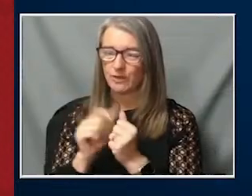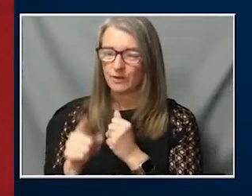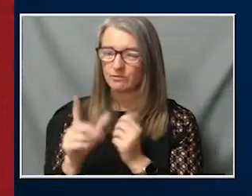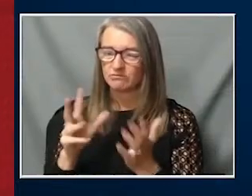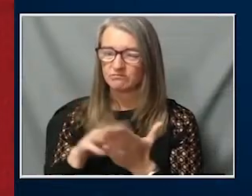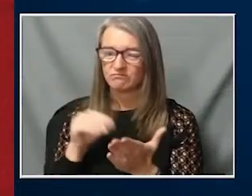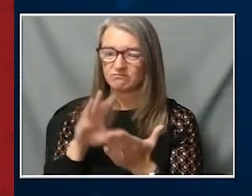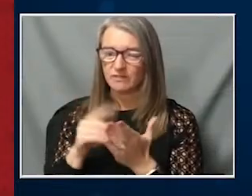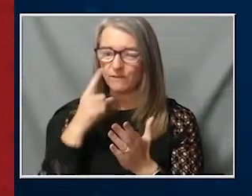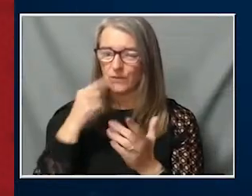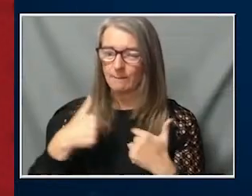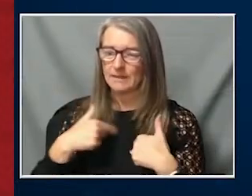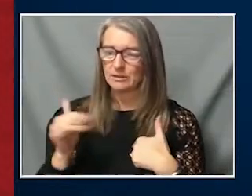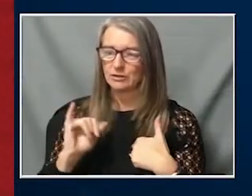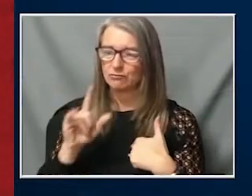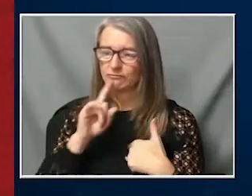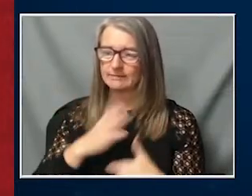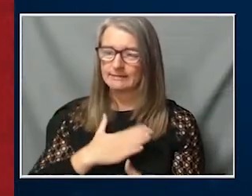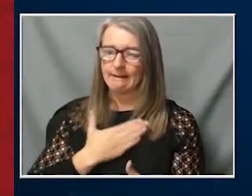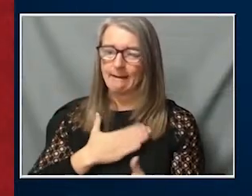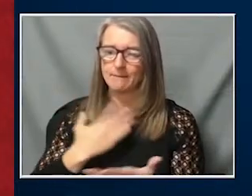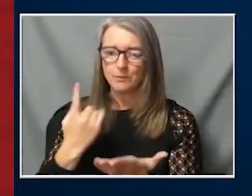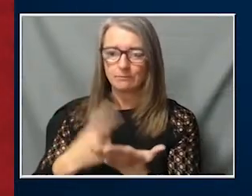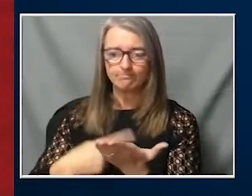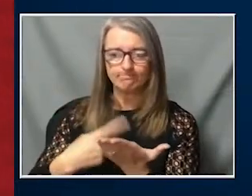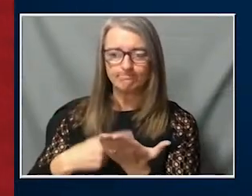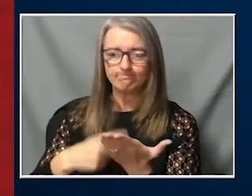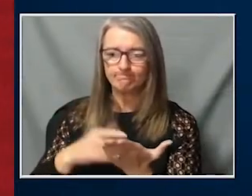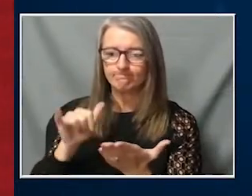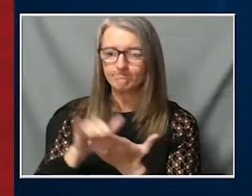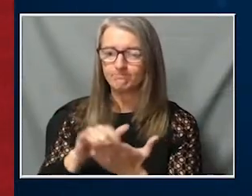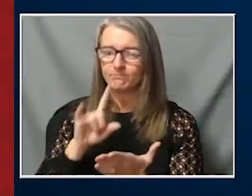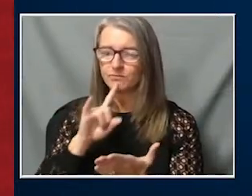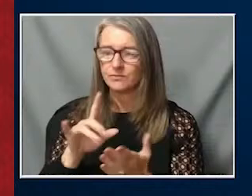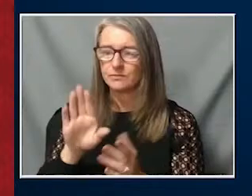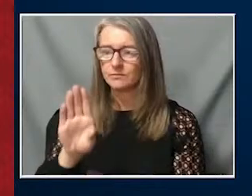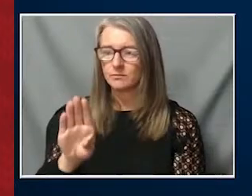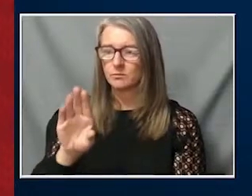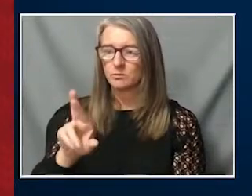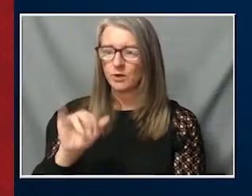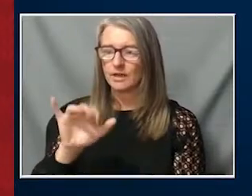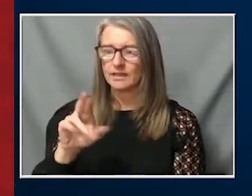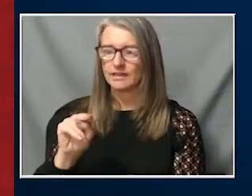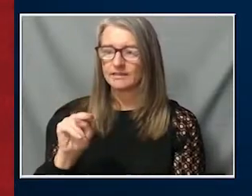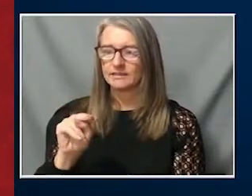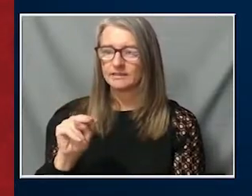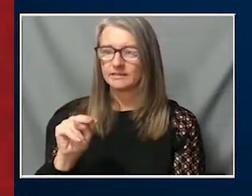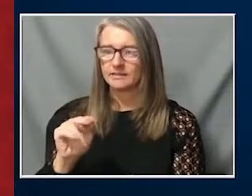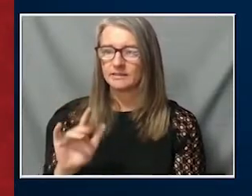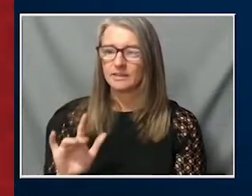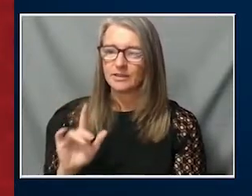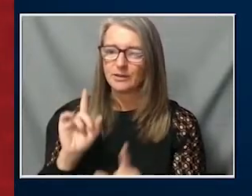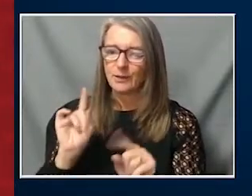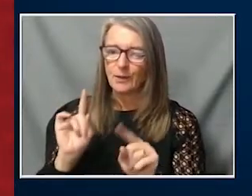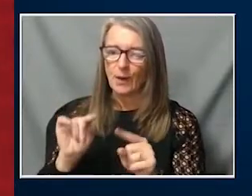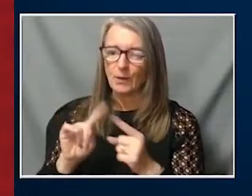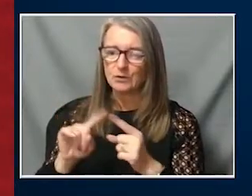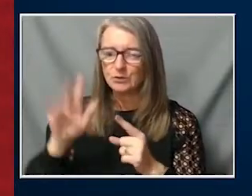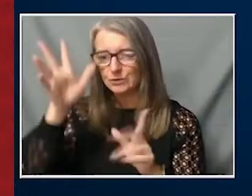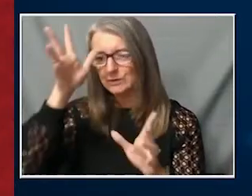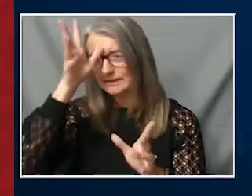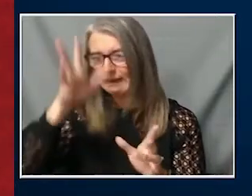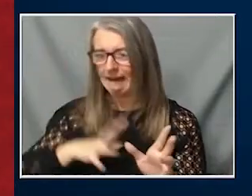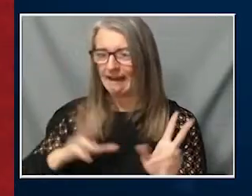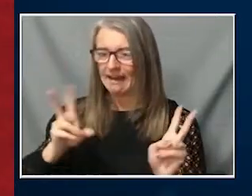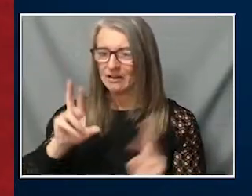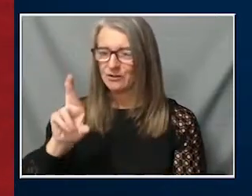me as well, so I'm just really glad we're talking about this. Brian, I can see why you're the go-to guy when it comes to all things radon. Thank